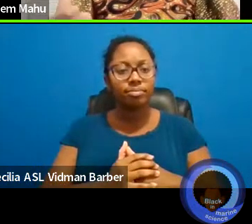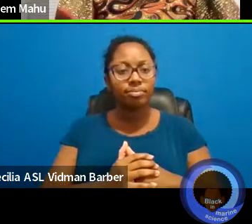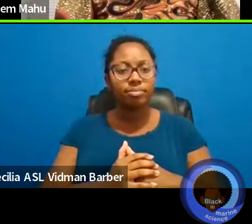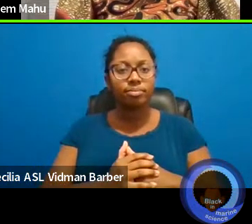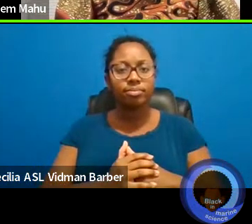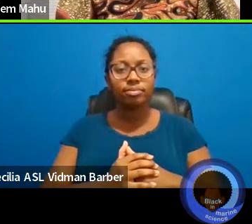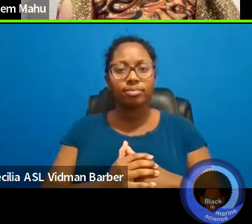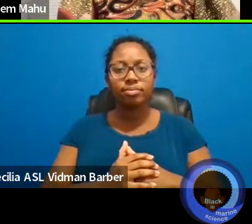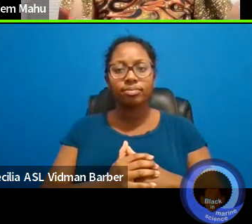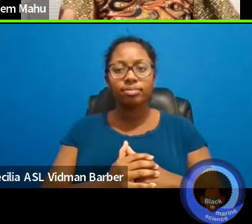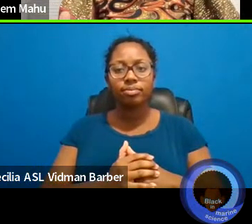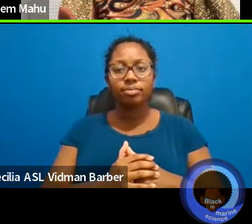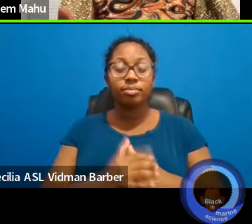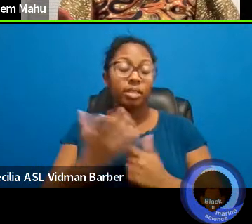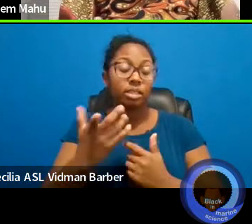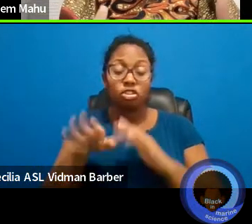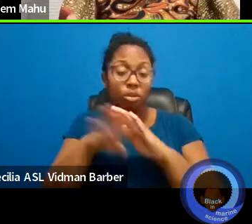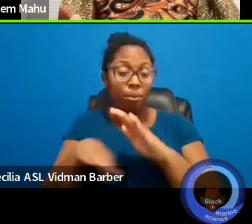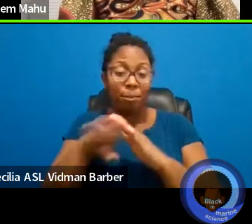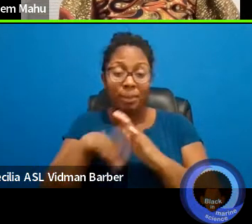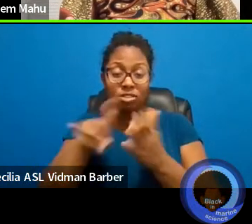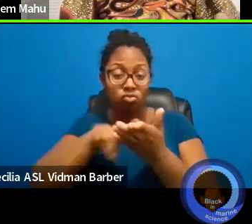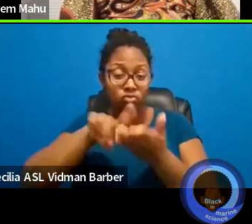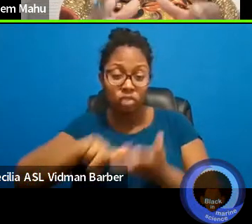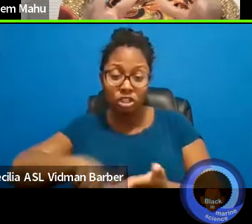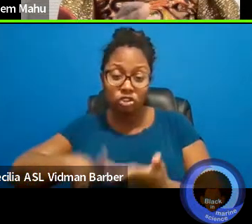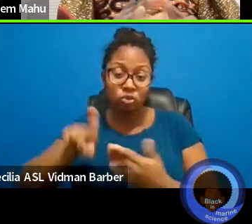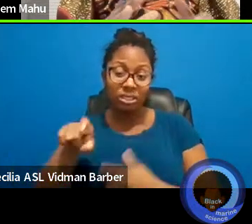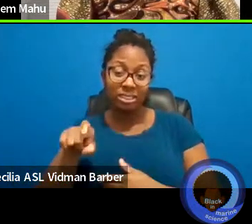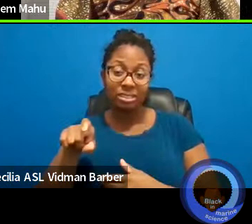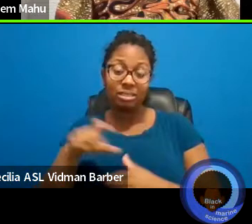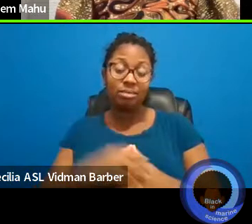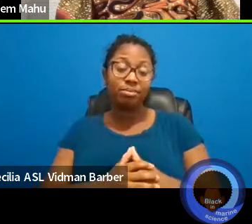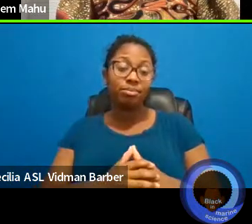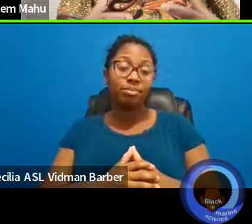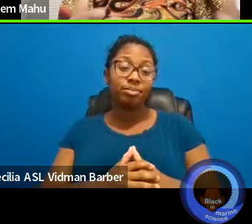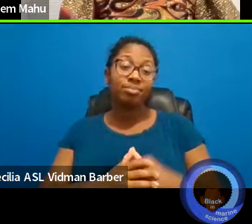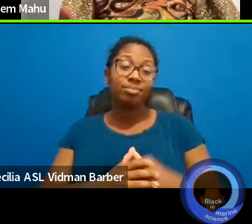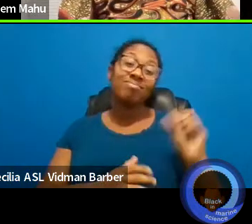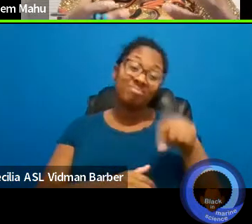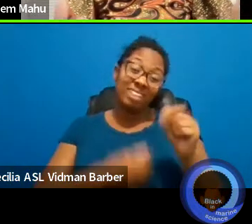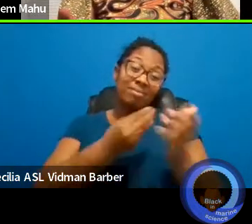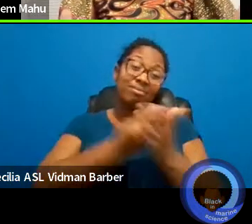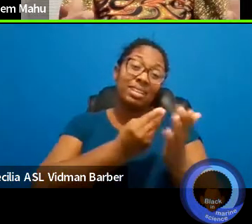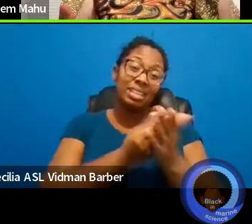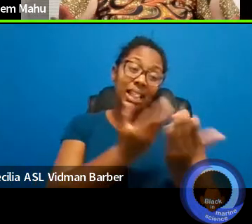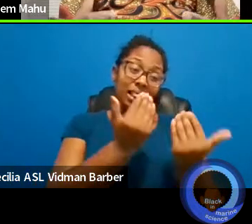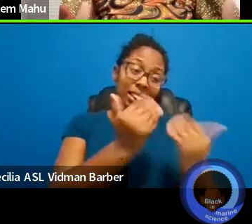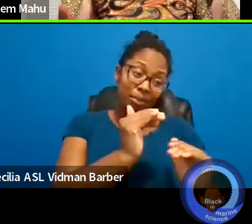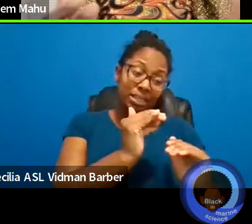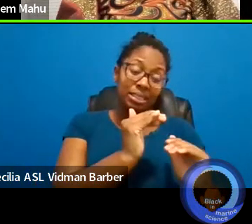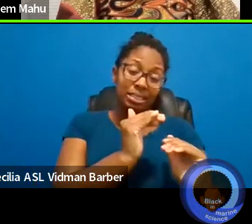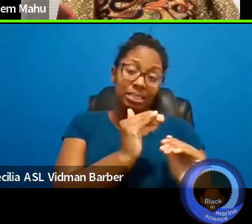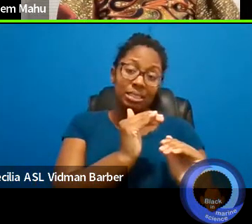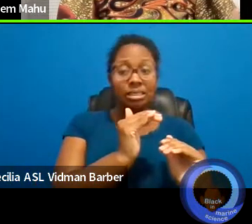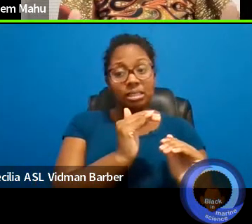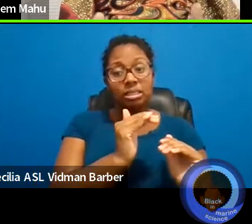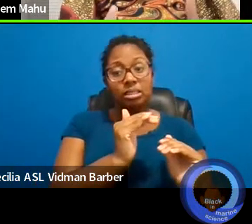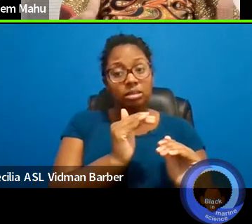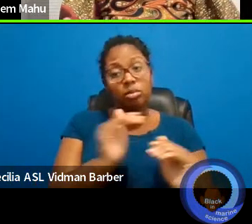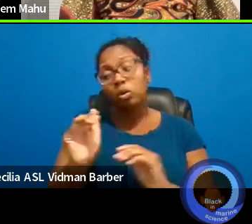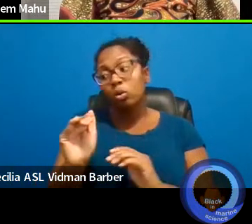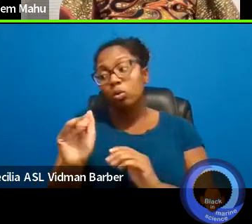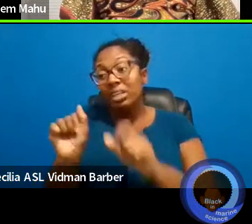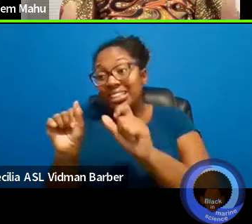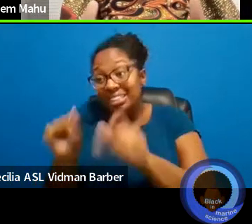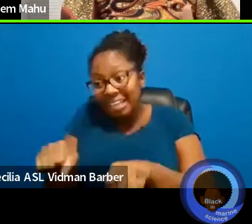do the basic research that we ought to do. So that is just to say that, yes, funding is limited, but we can do something